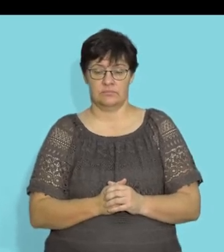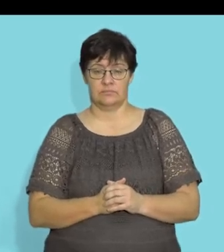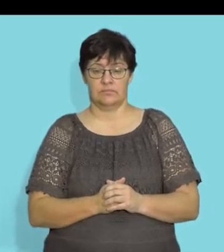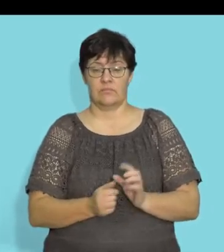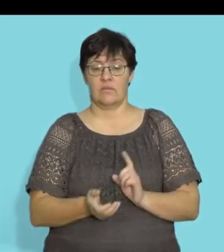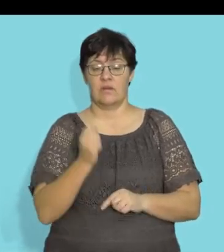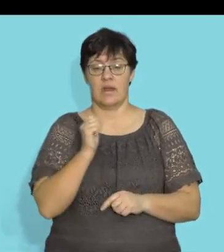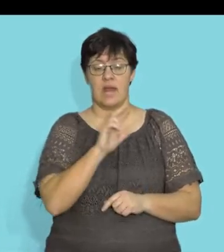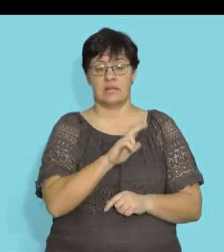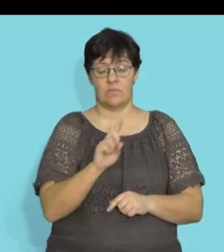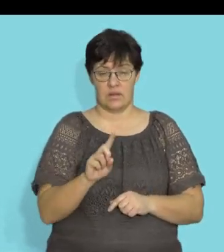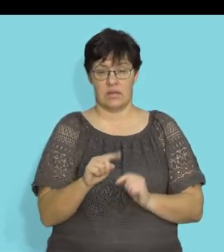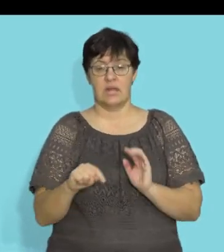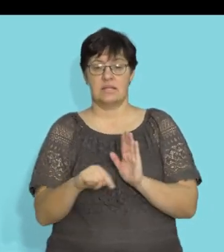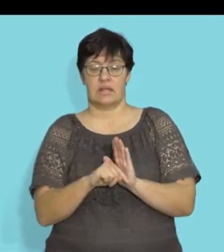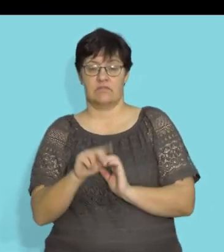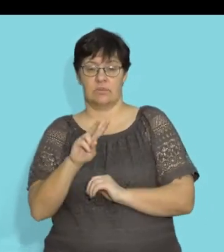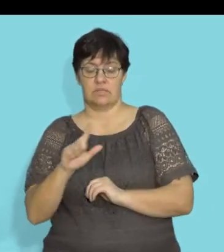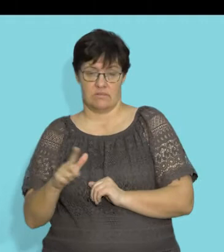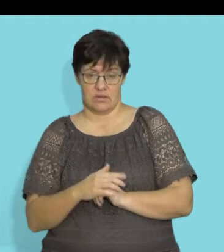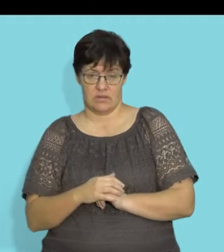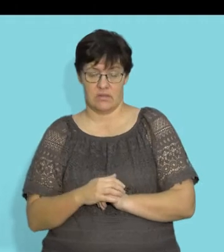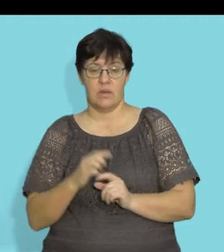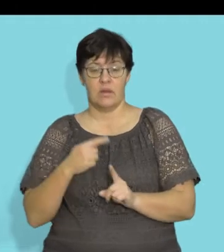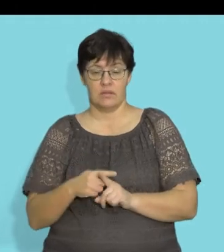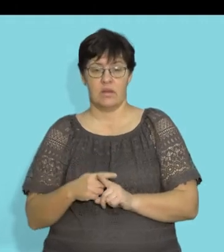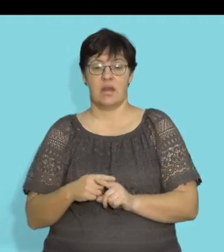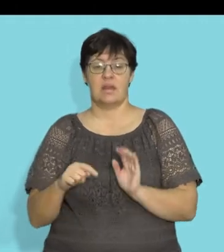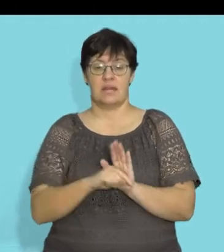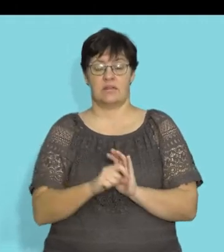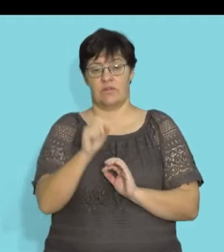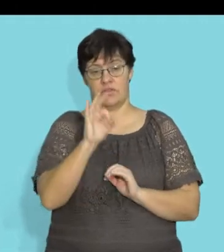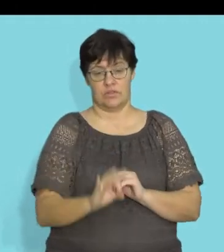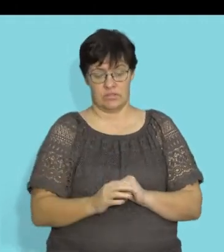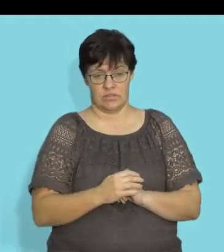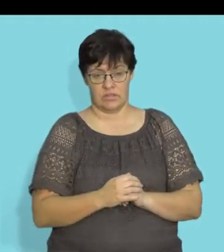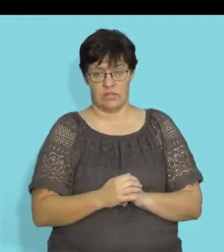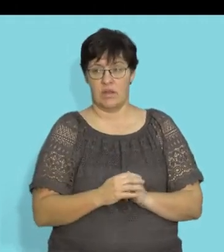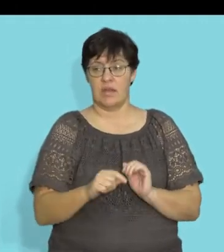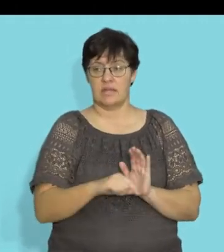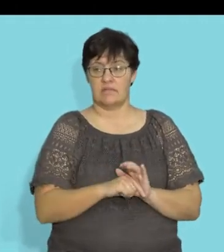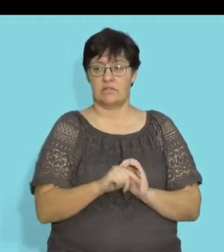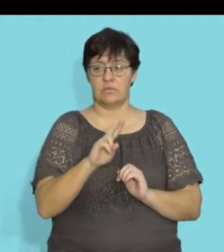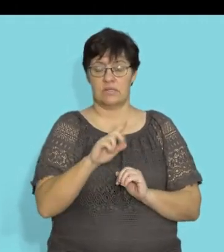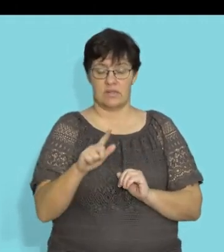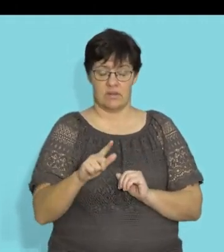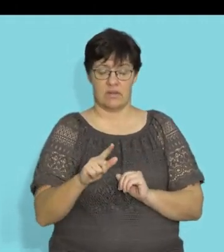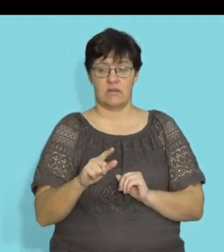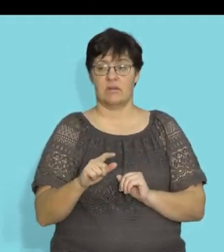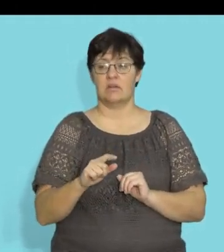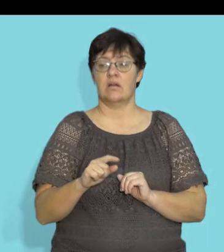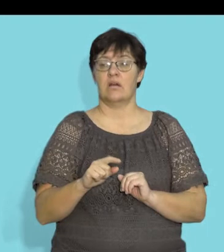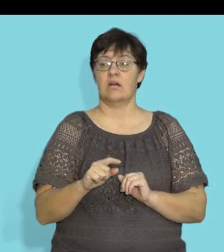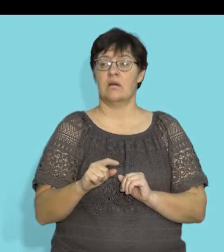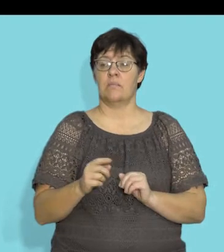So, to get from 81 to -27, I've multiplied by -1/3. From -27 to 9, I've